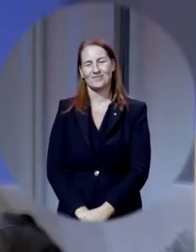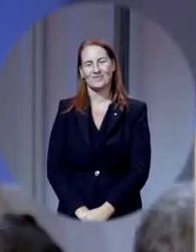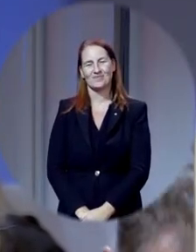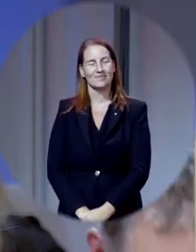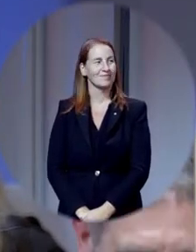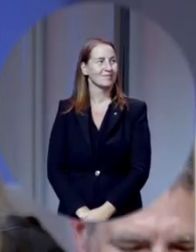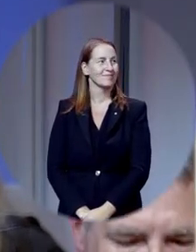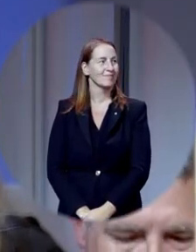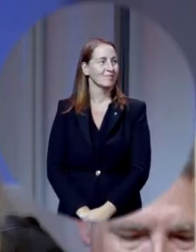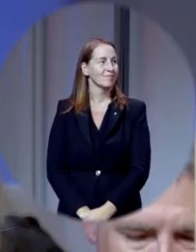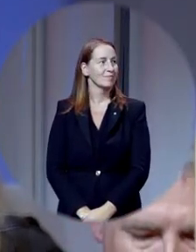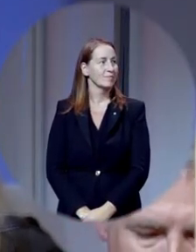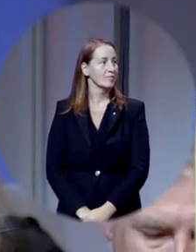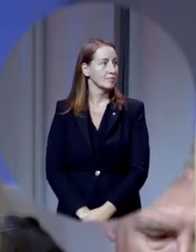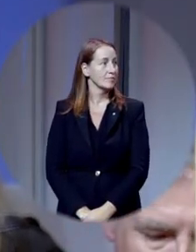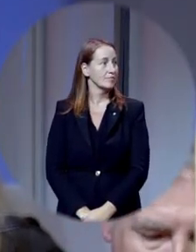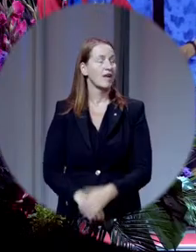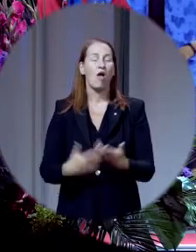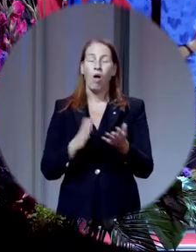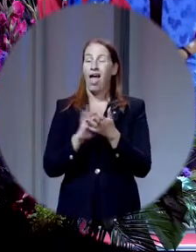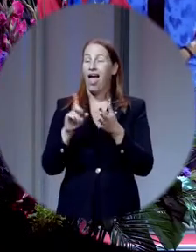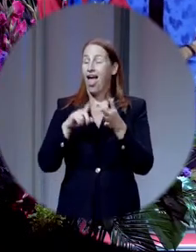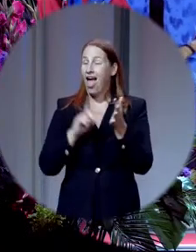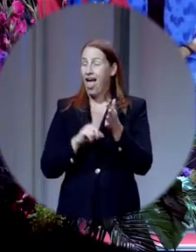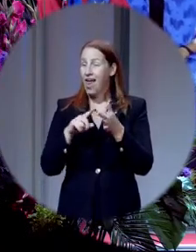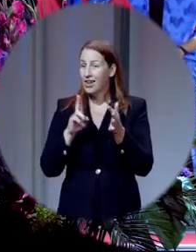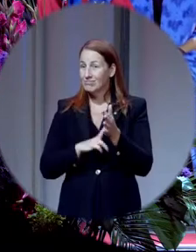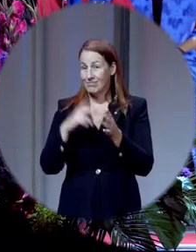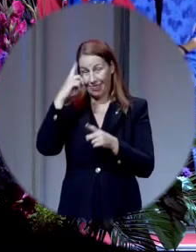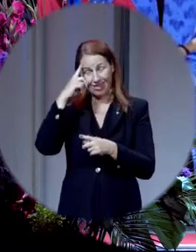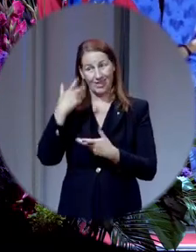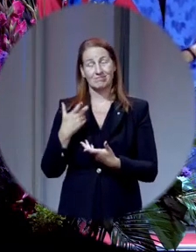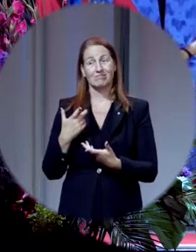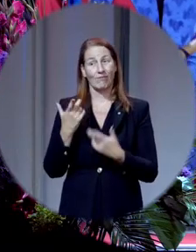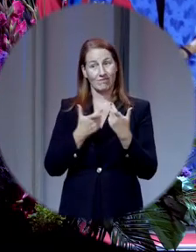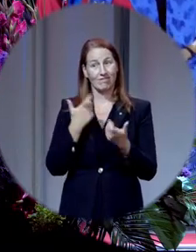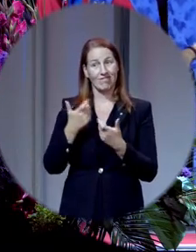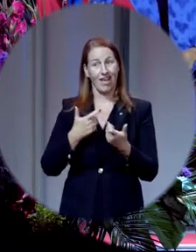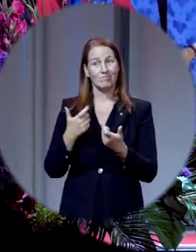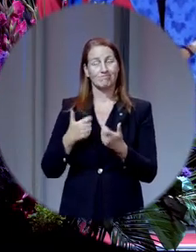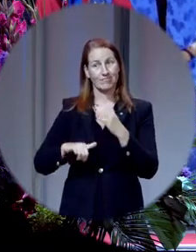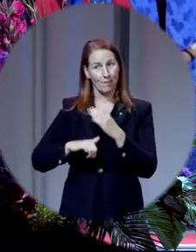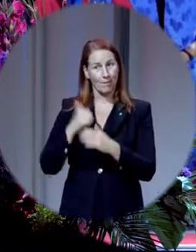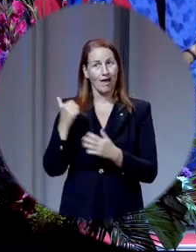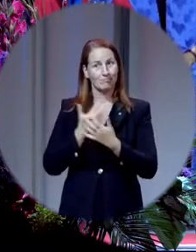So, Helen, I think you'll find that the talent aplenty here at the University of Brighton.